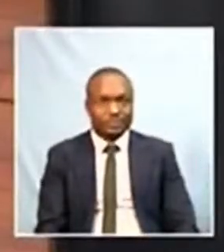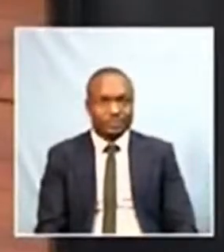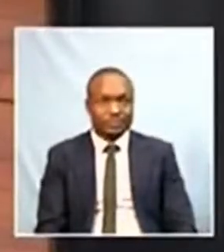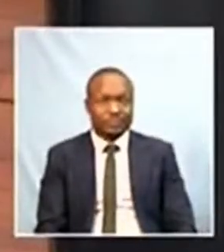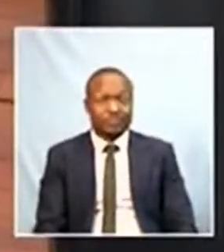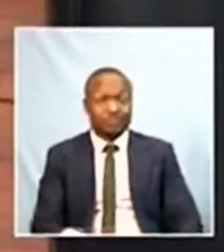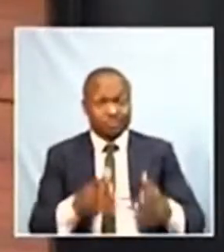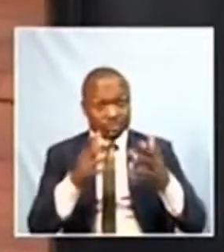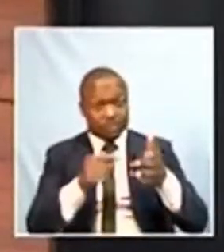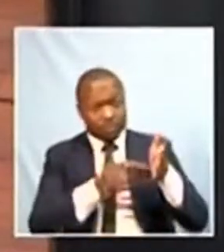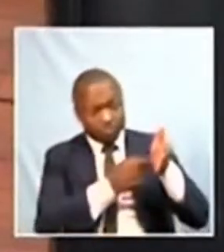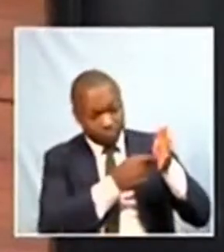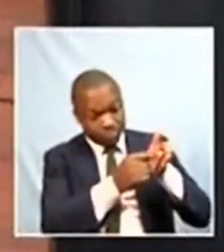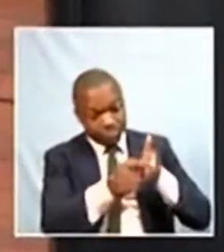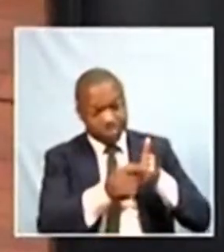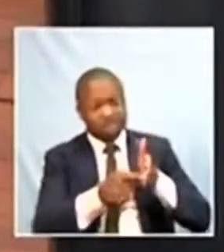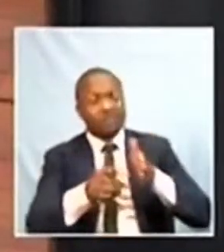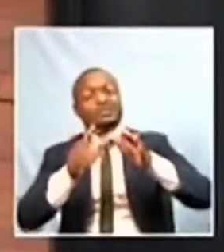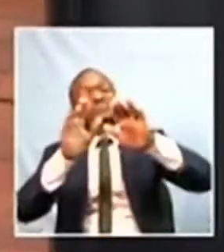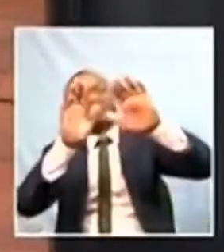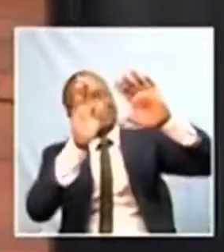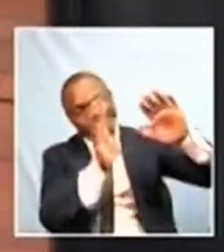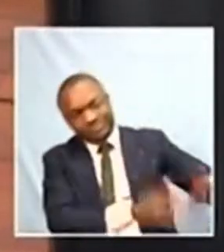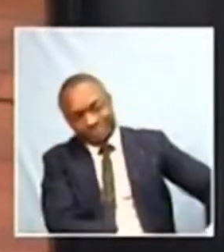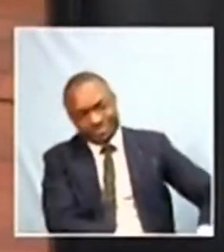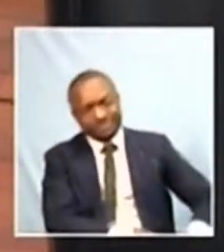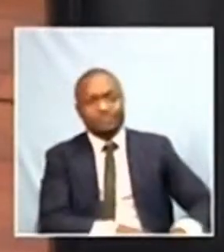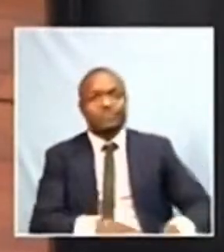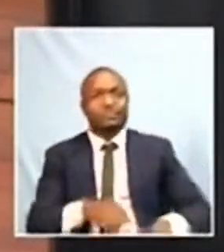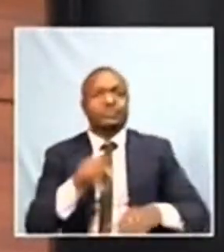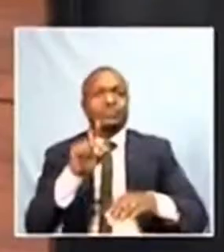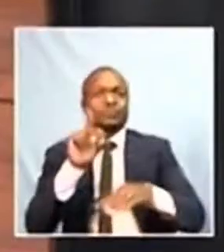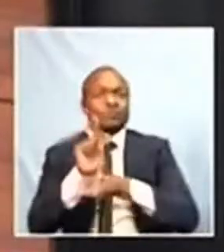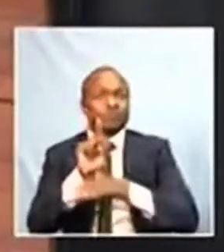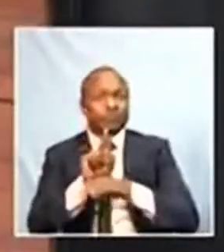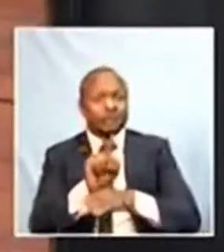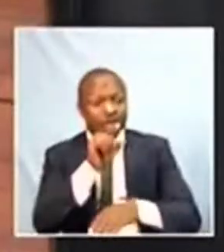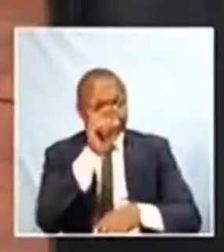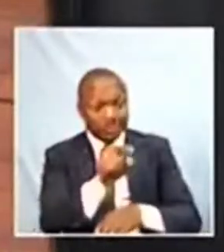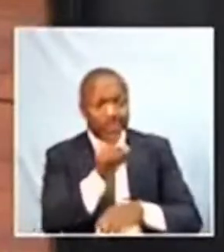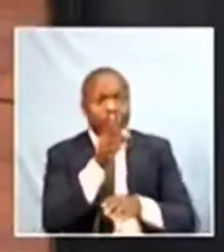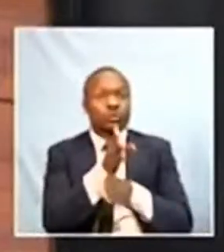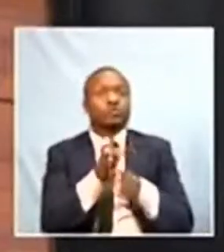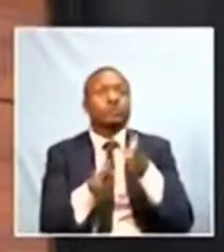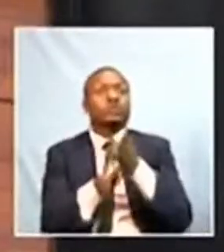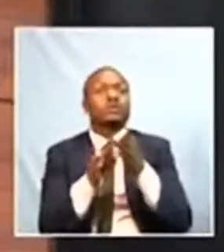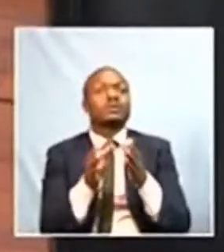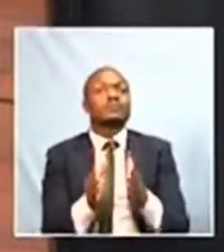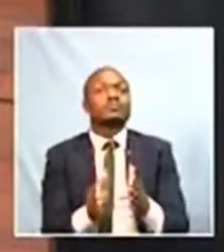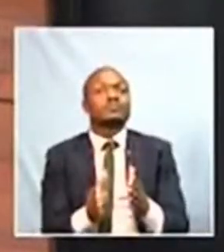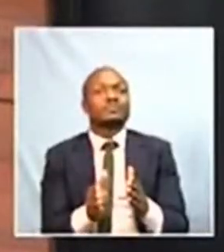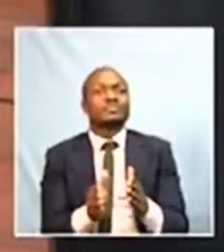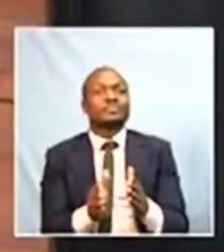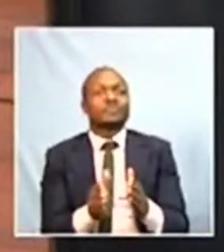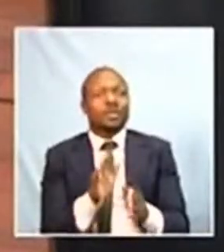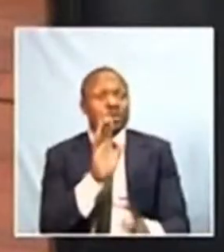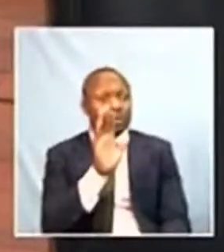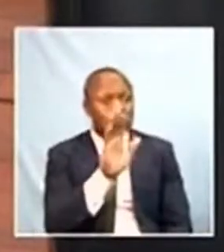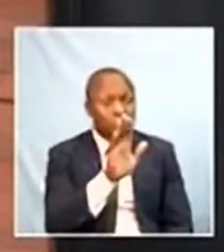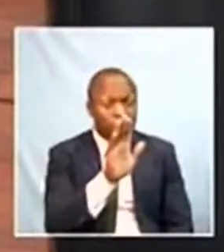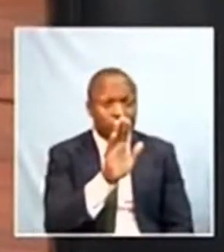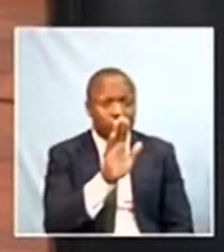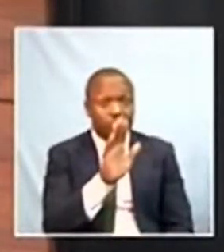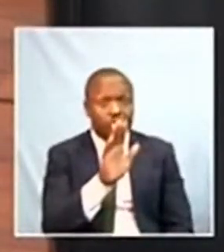to underline abandonment of the contract by the contractor. Is it your